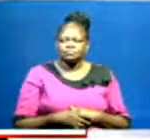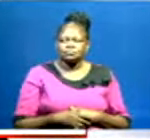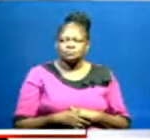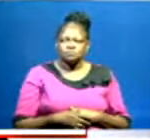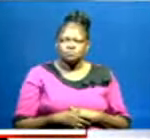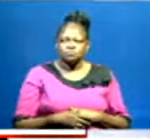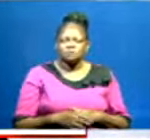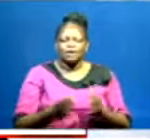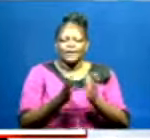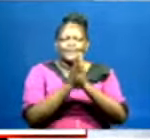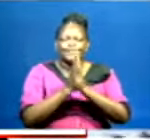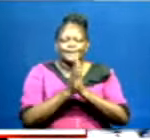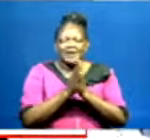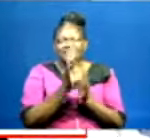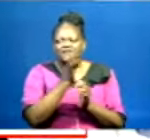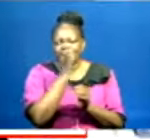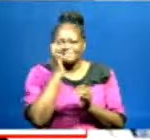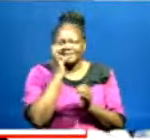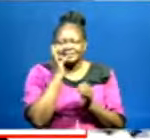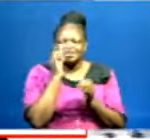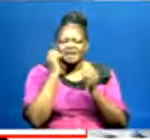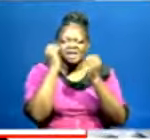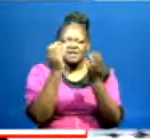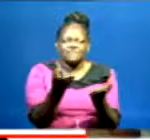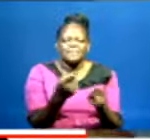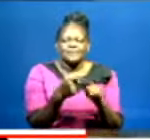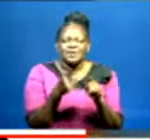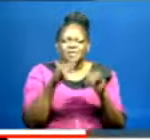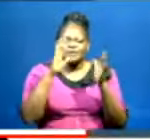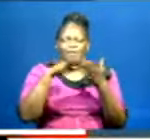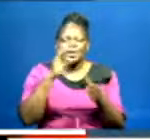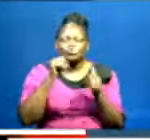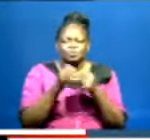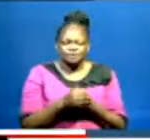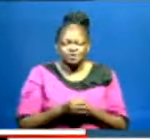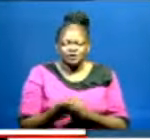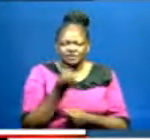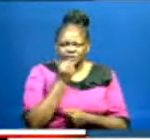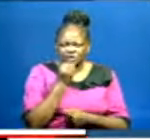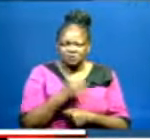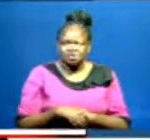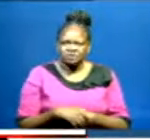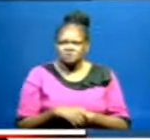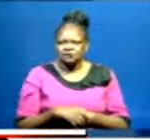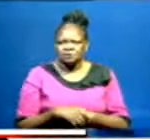Prayer, fasting, giving, but most importantly, food.